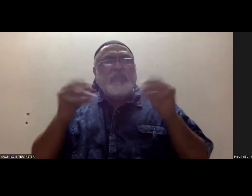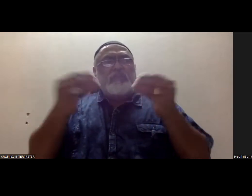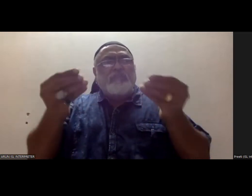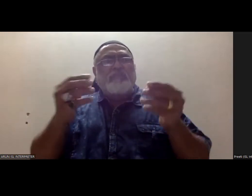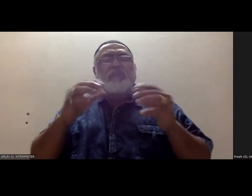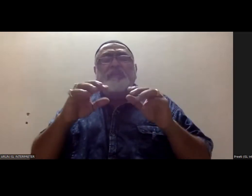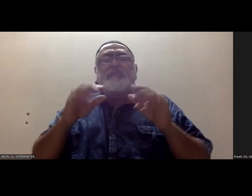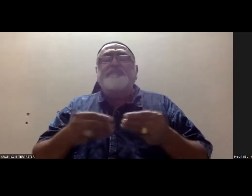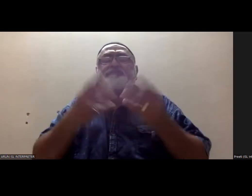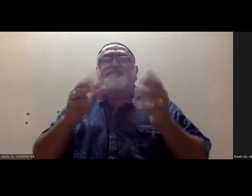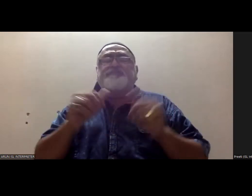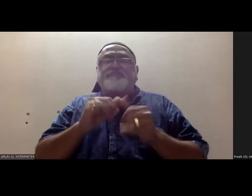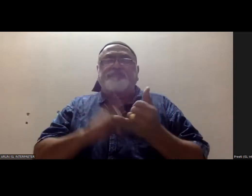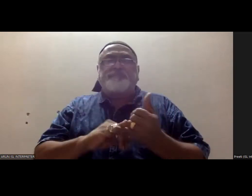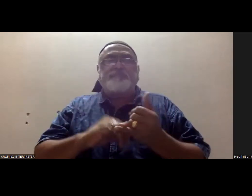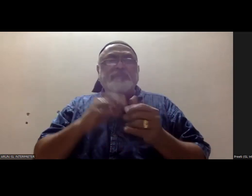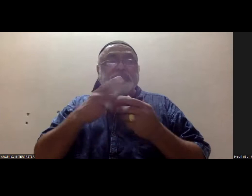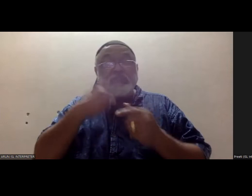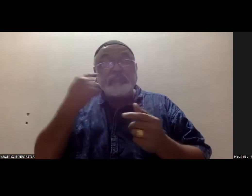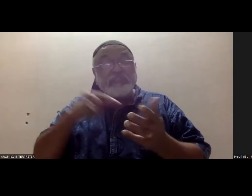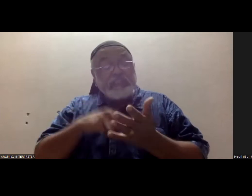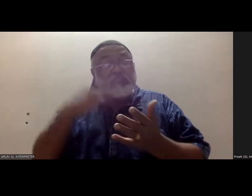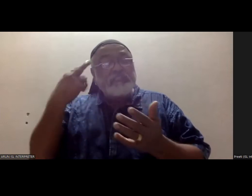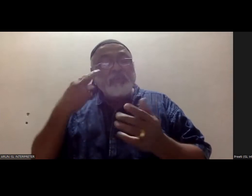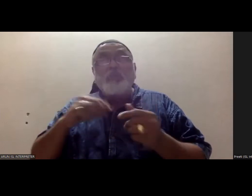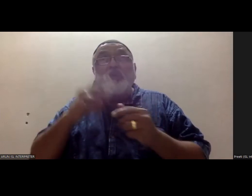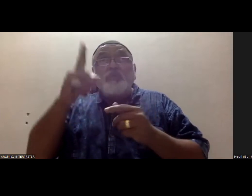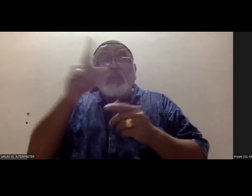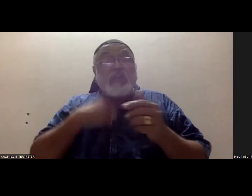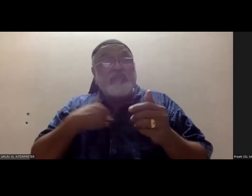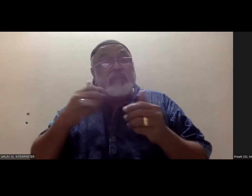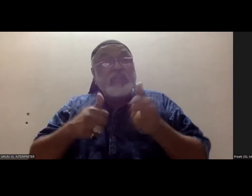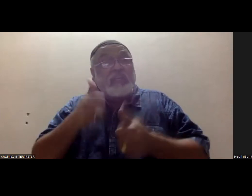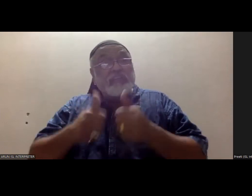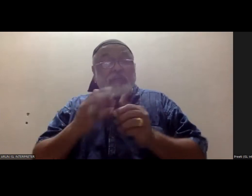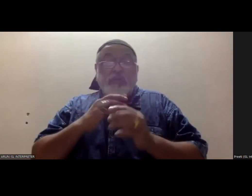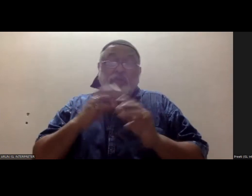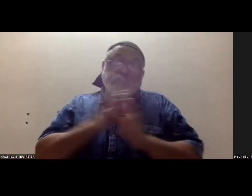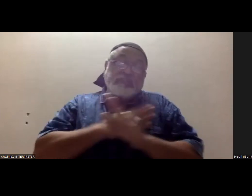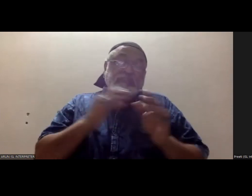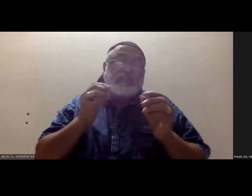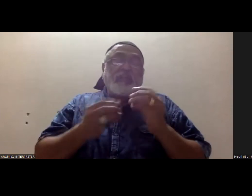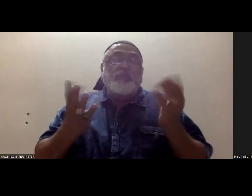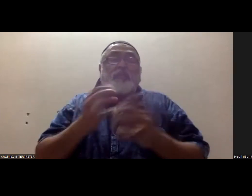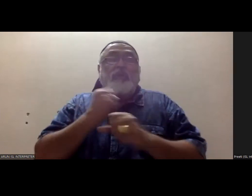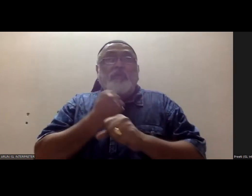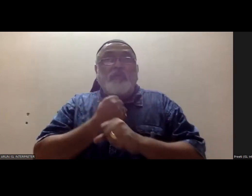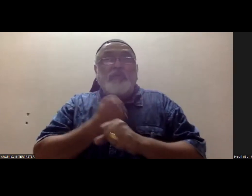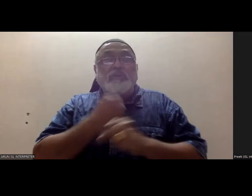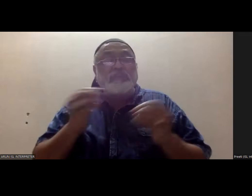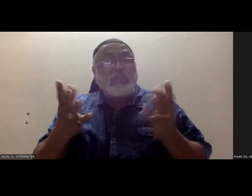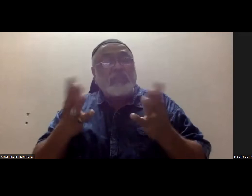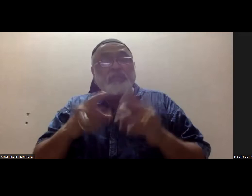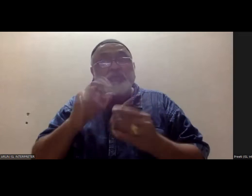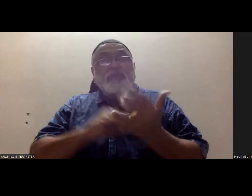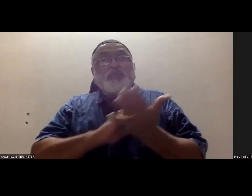on the assignments a month prior was this only, so that if you guys have your exams, at least you can start working on it. So Shubham,